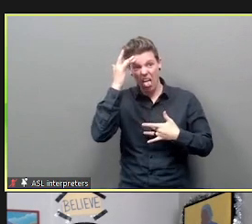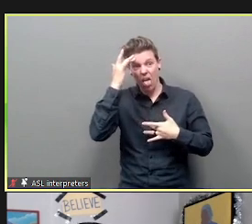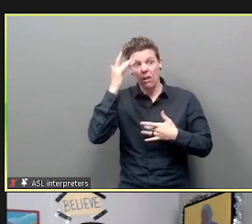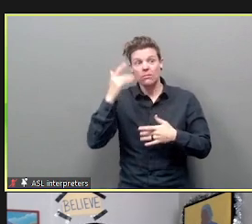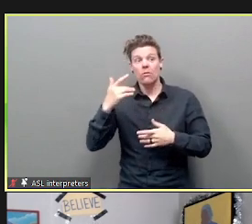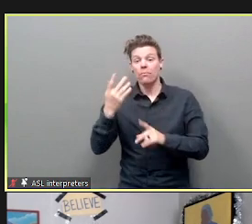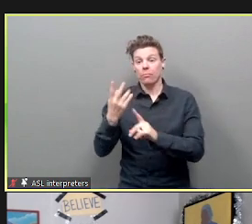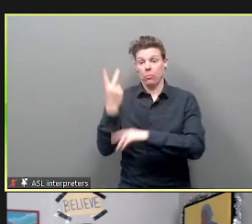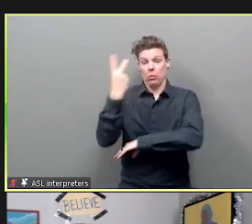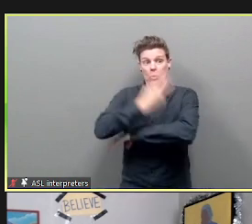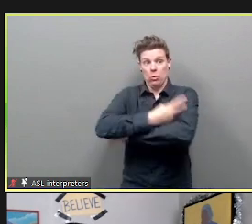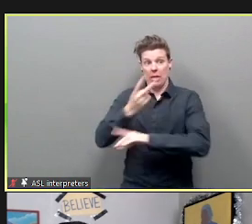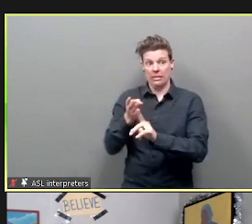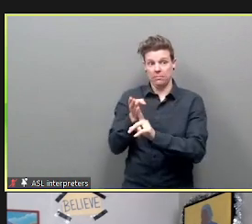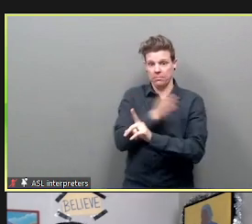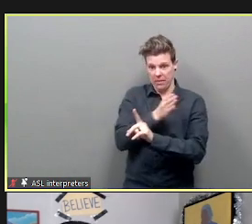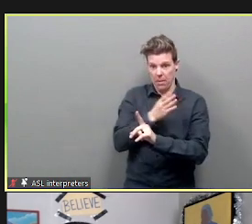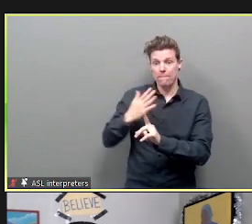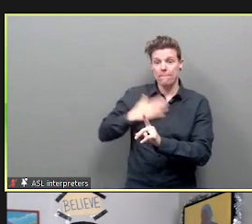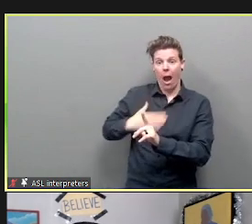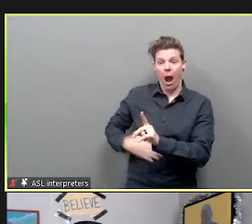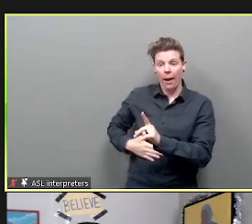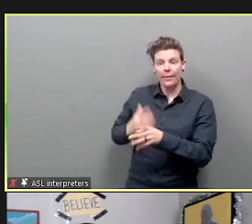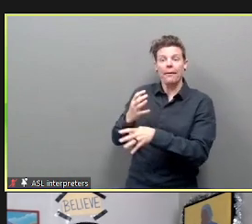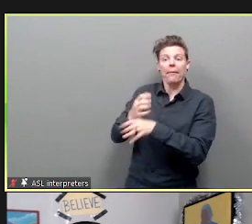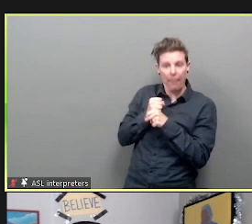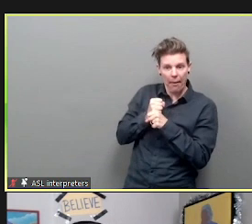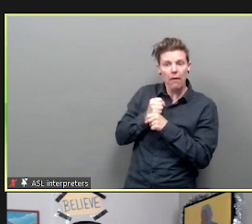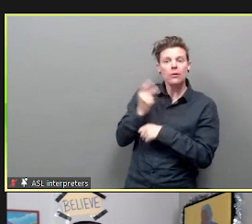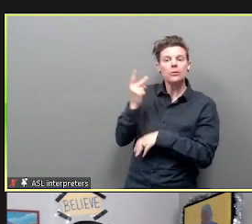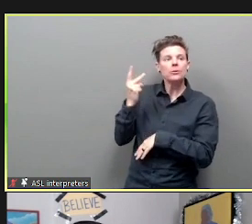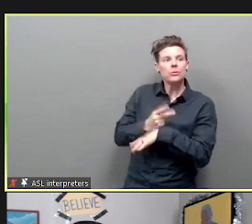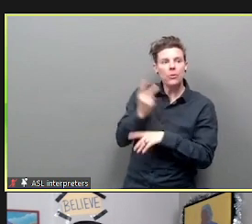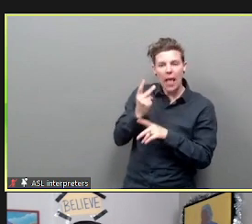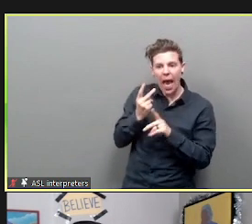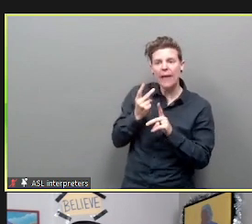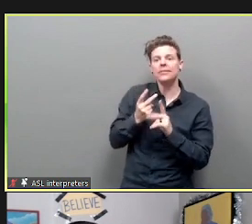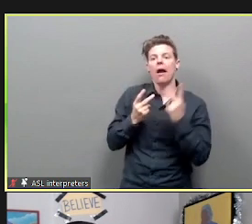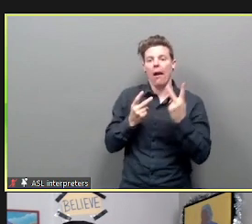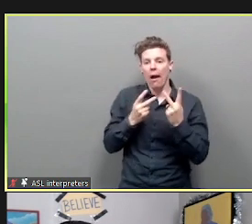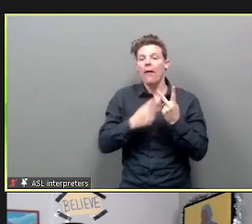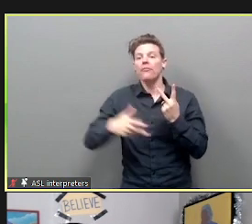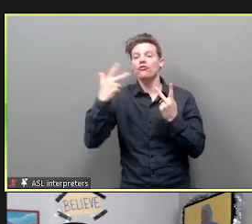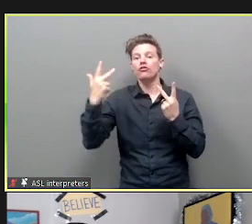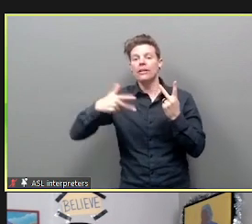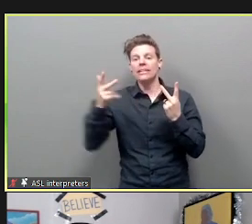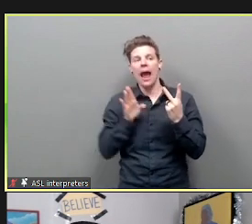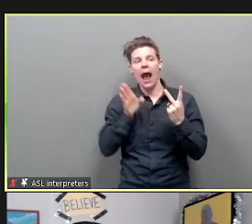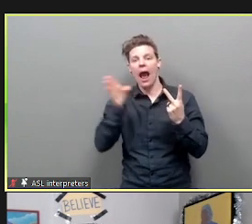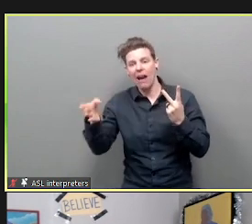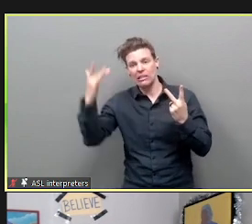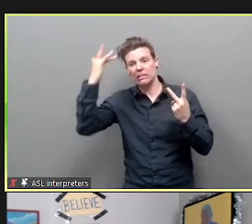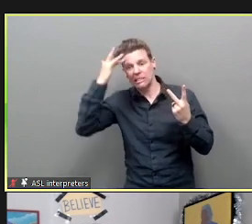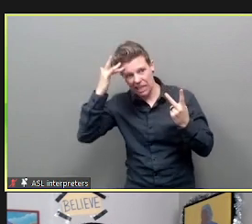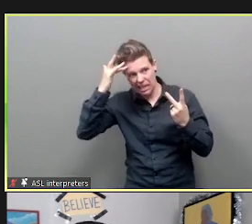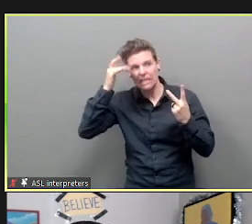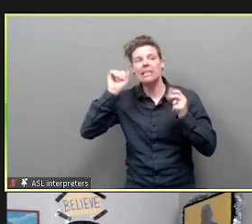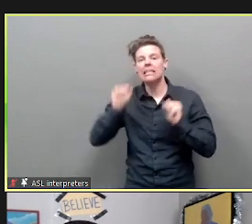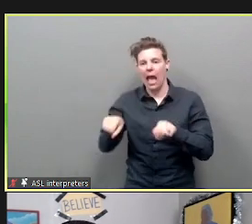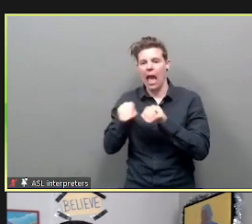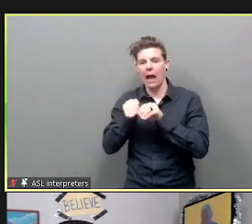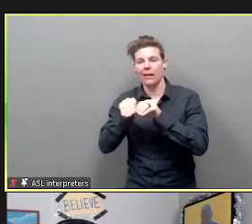symptoms. So by day 5, most people are finished with their illness. However,